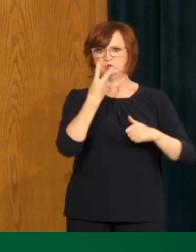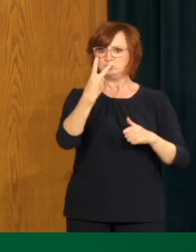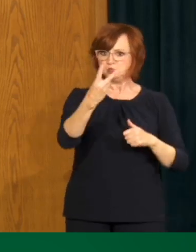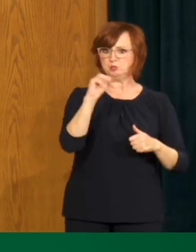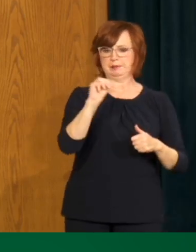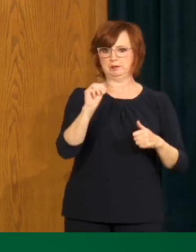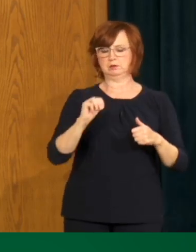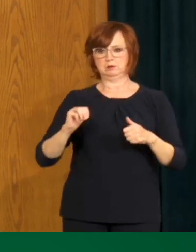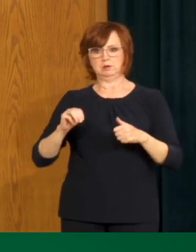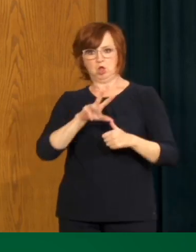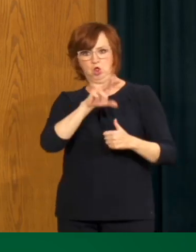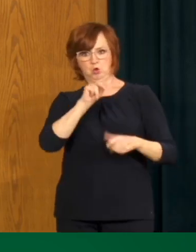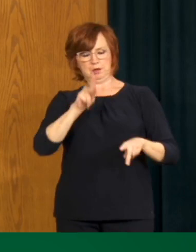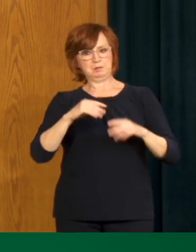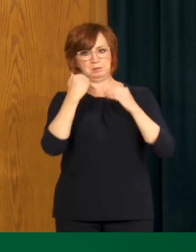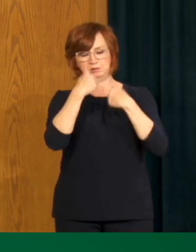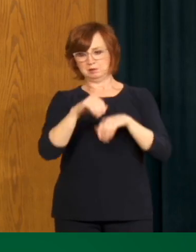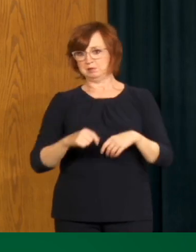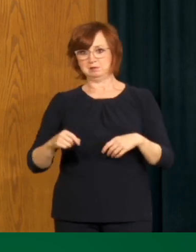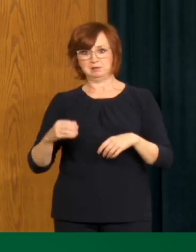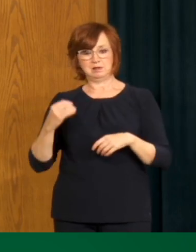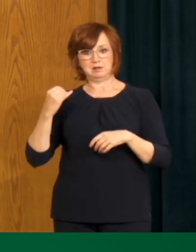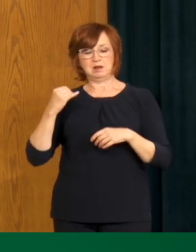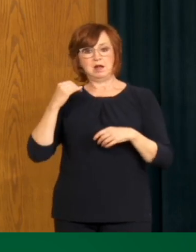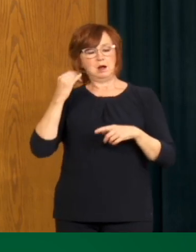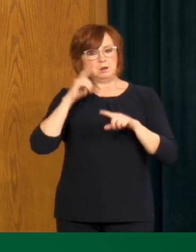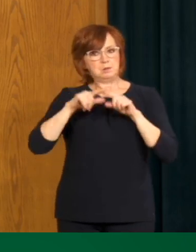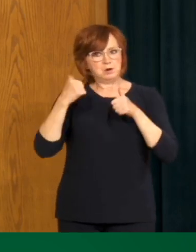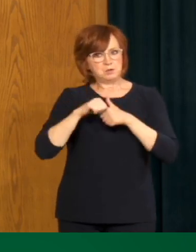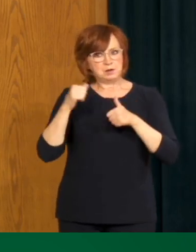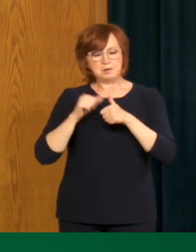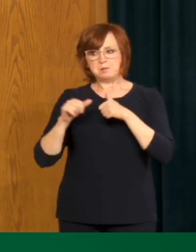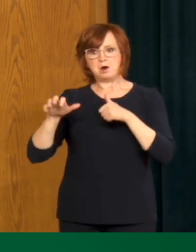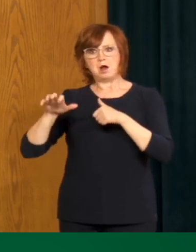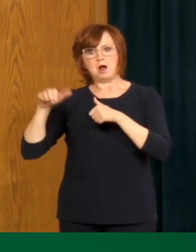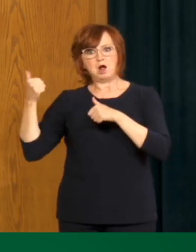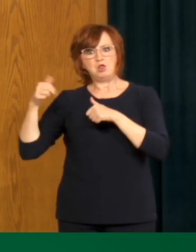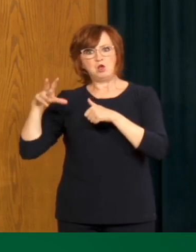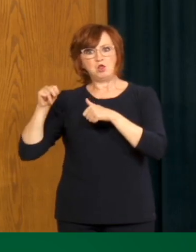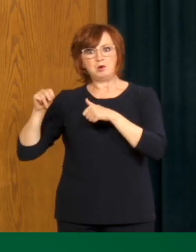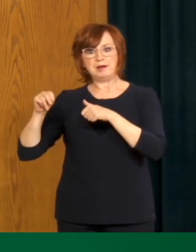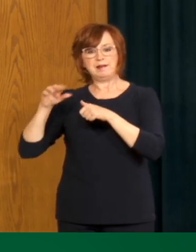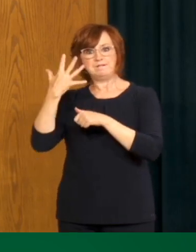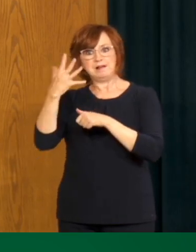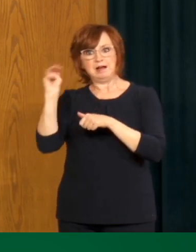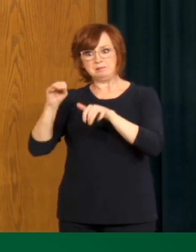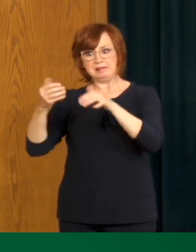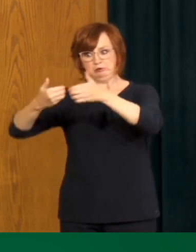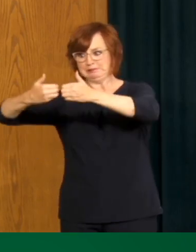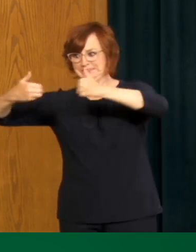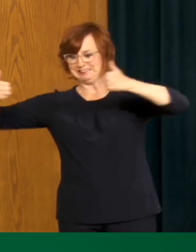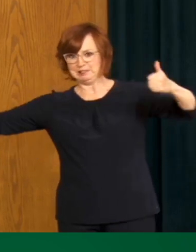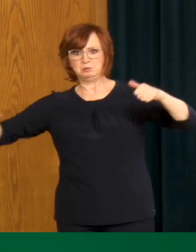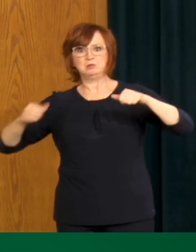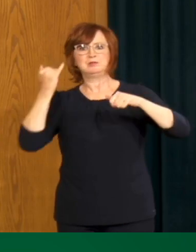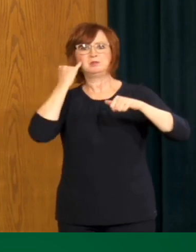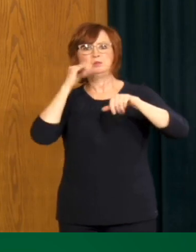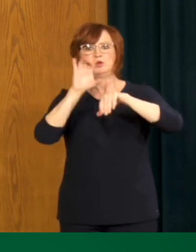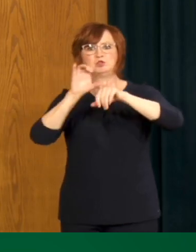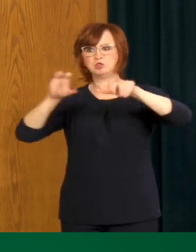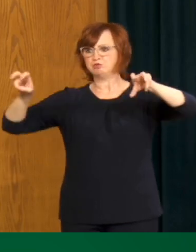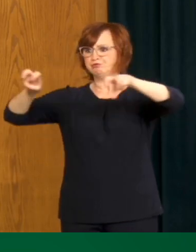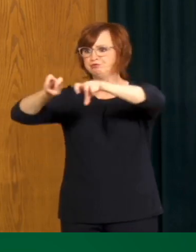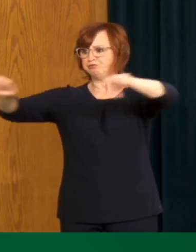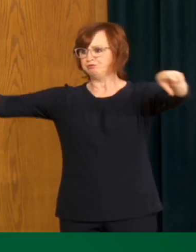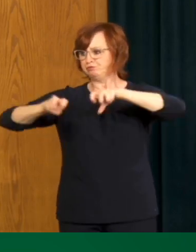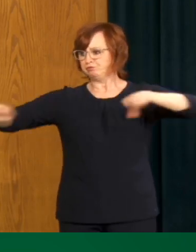work out in an indoor space if it's a place of worship, and then extra precautions indoors if there's singing happening. Even 2 meters